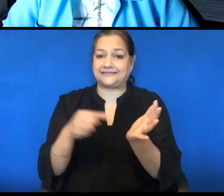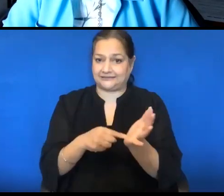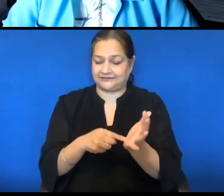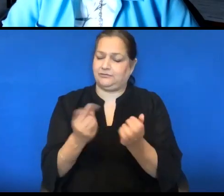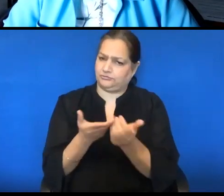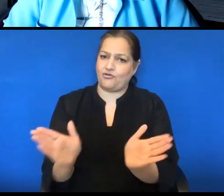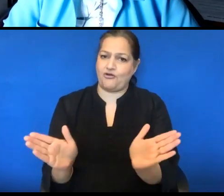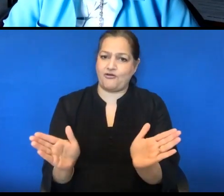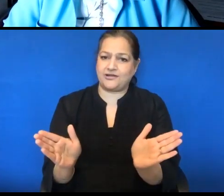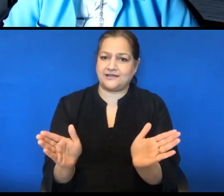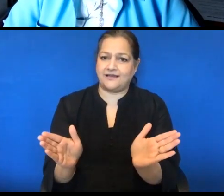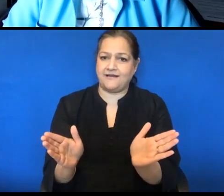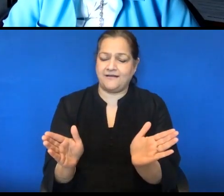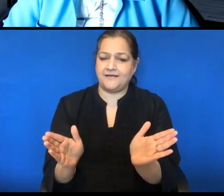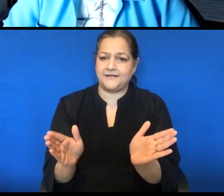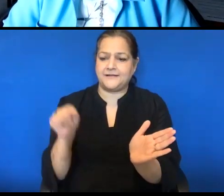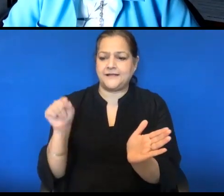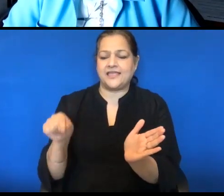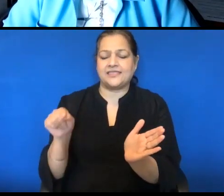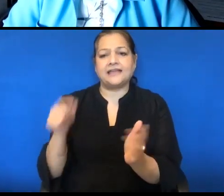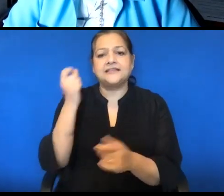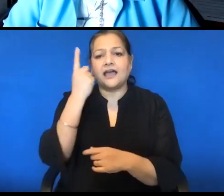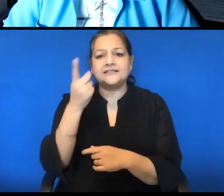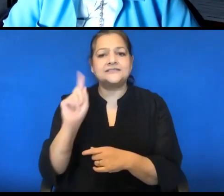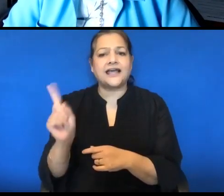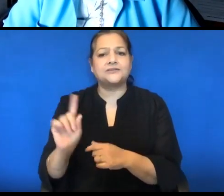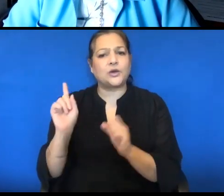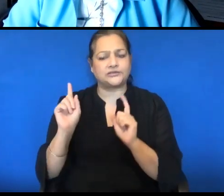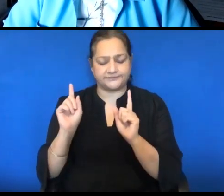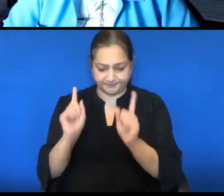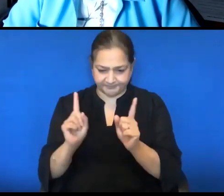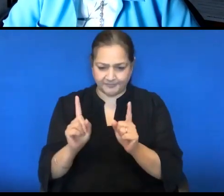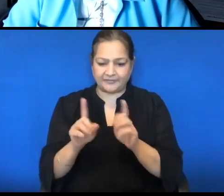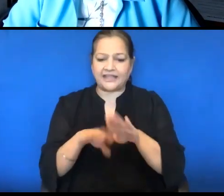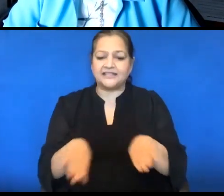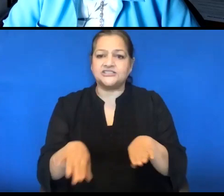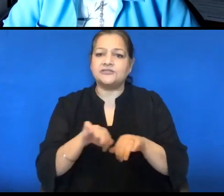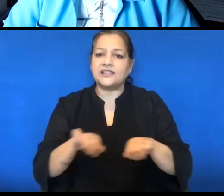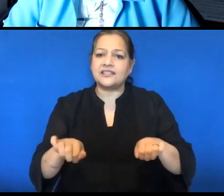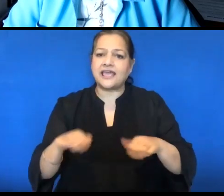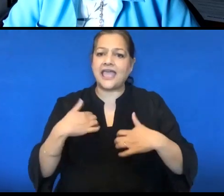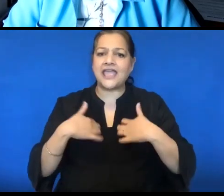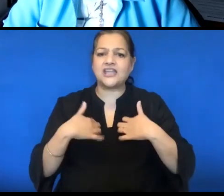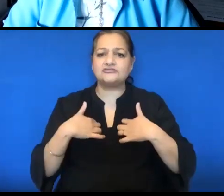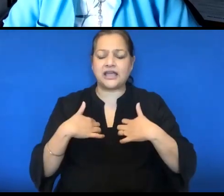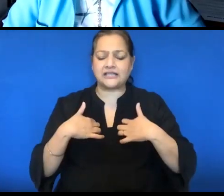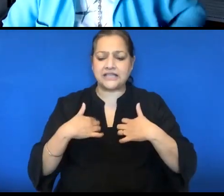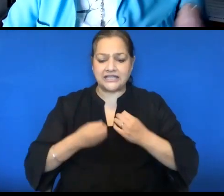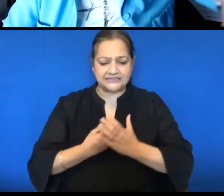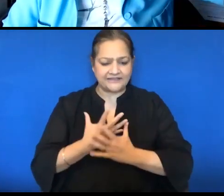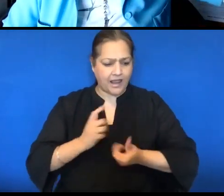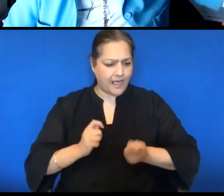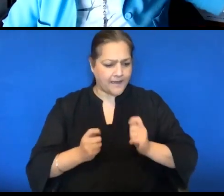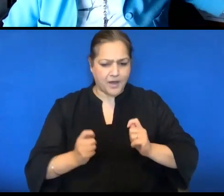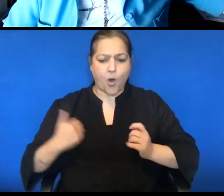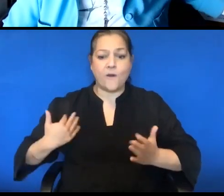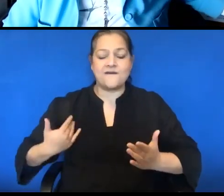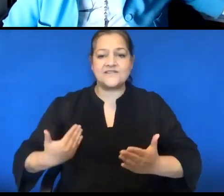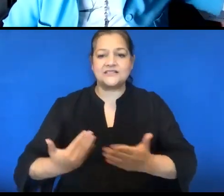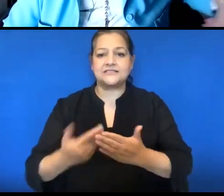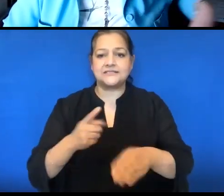it did was it understood that children develop their interests over time. And in fact, you can mix and match vocational